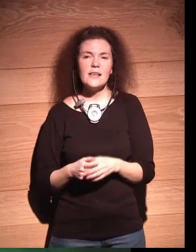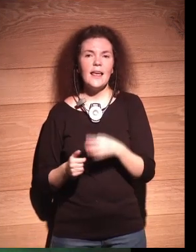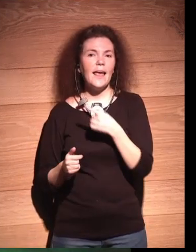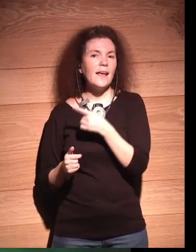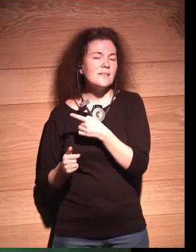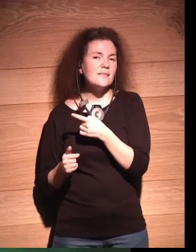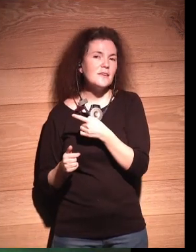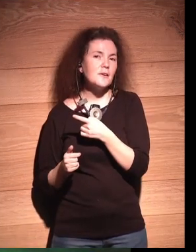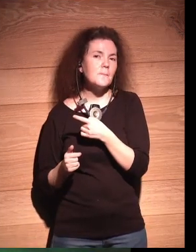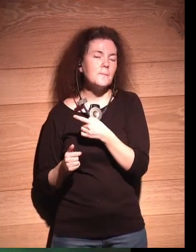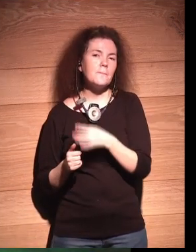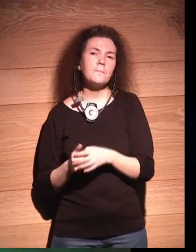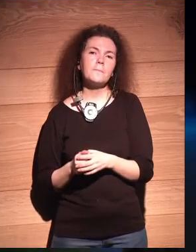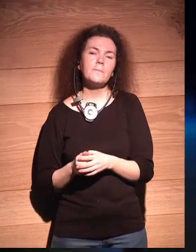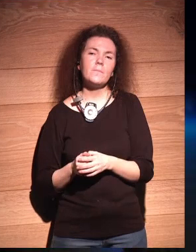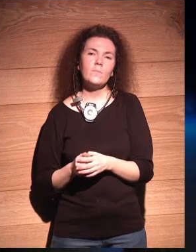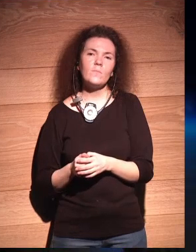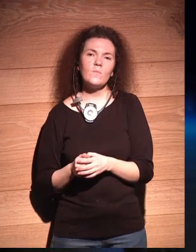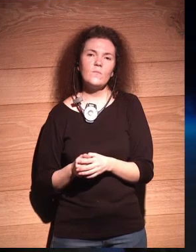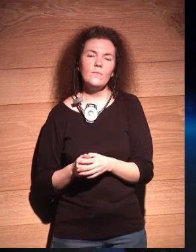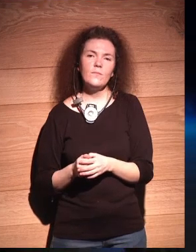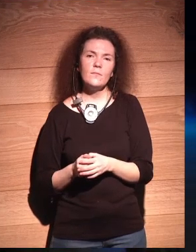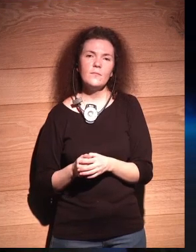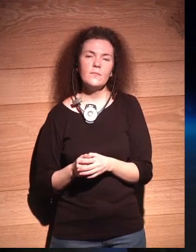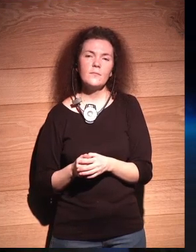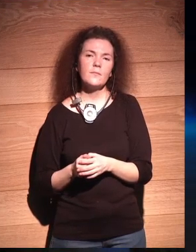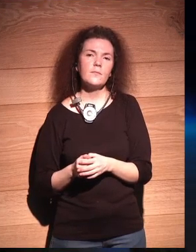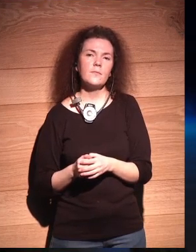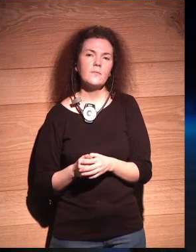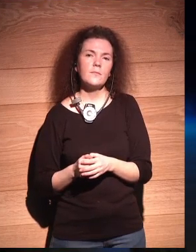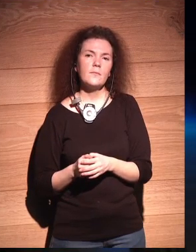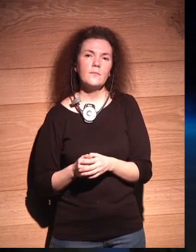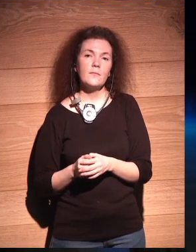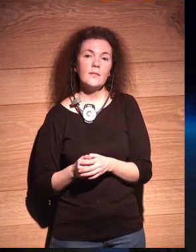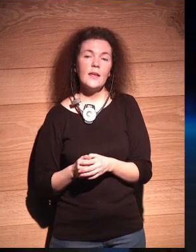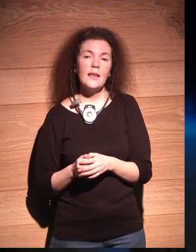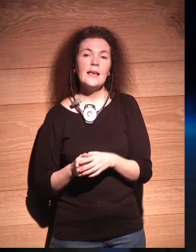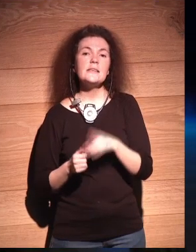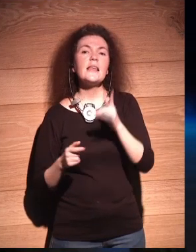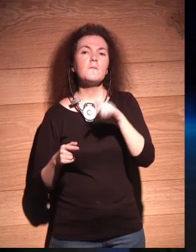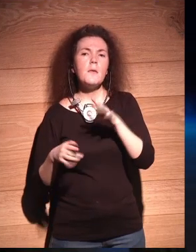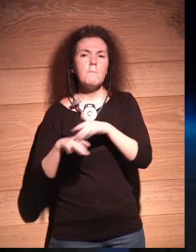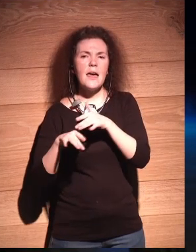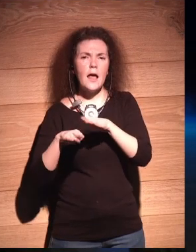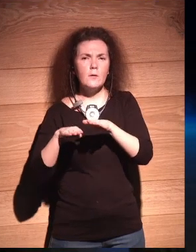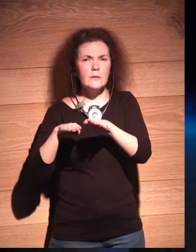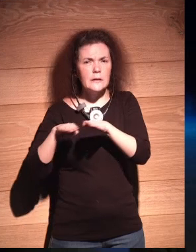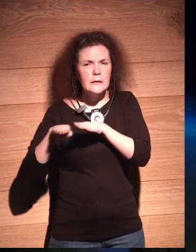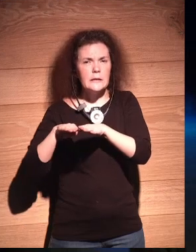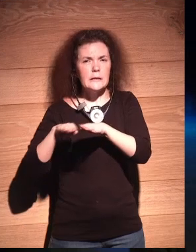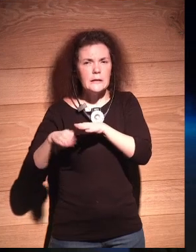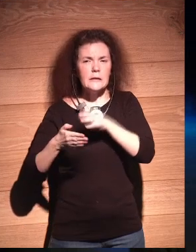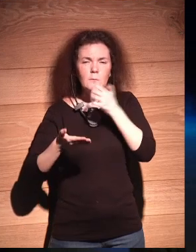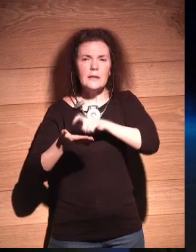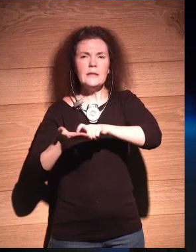that was a digital scratching instrument that I did for a kind of ill-fated opera that I made about Moby Dick, which I described a couple